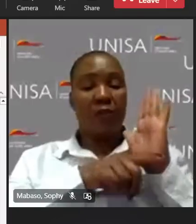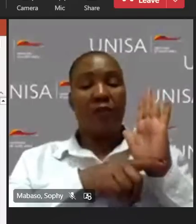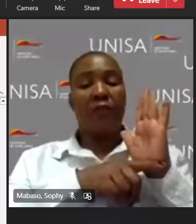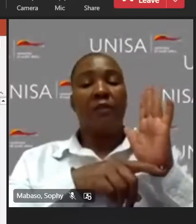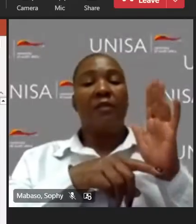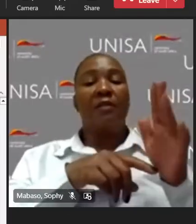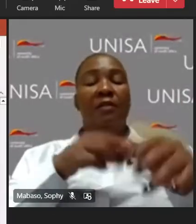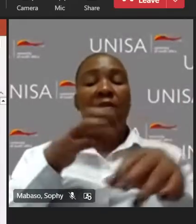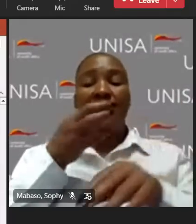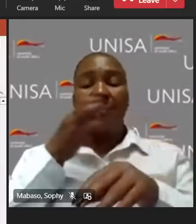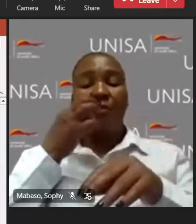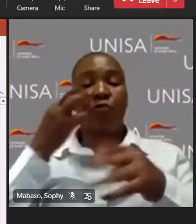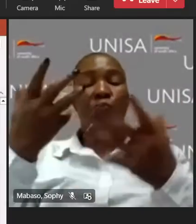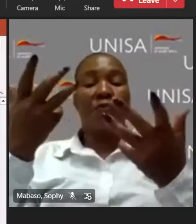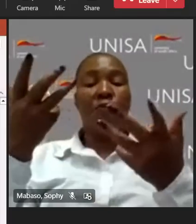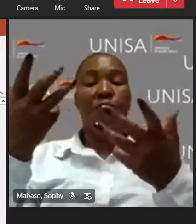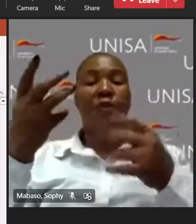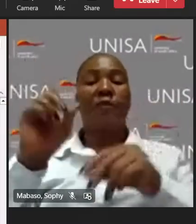should